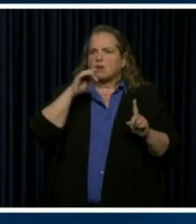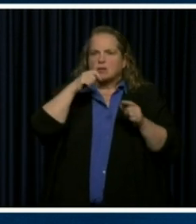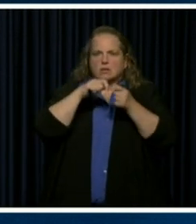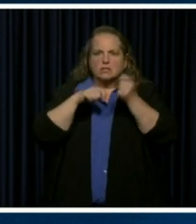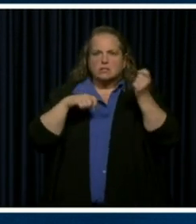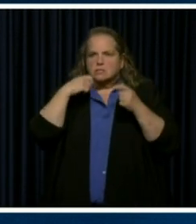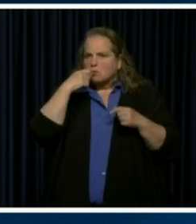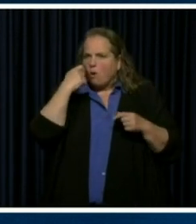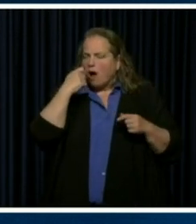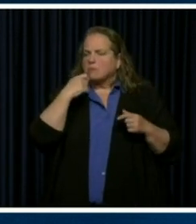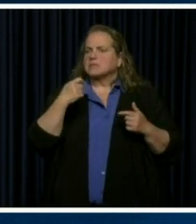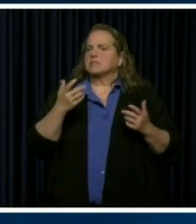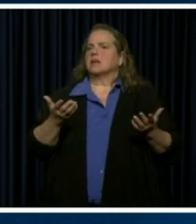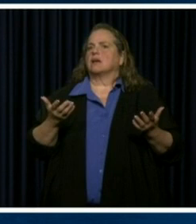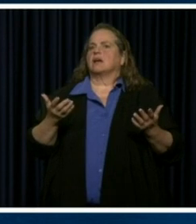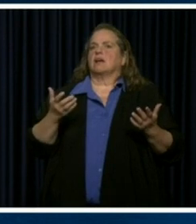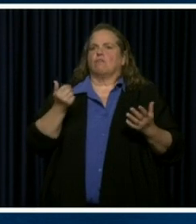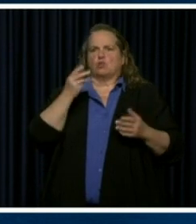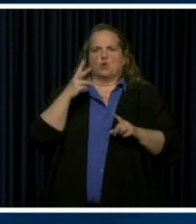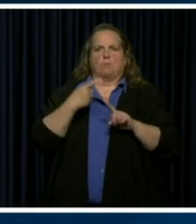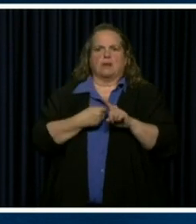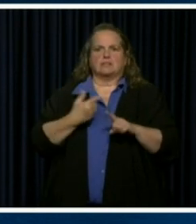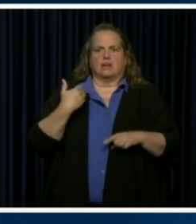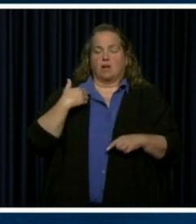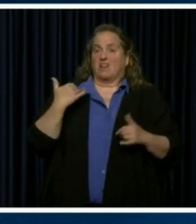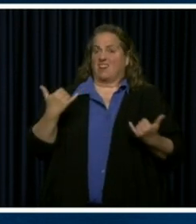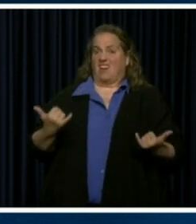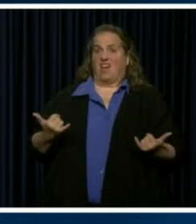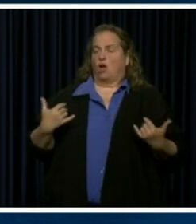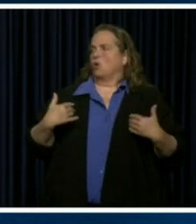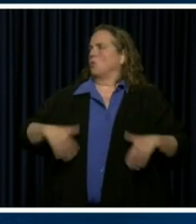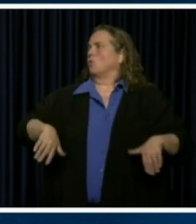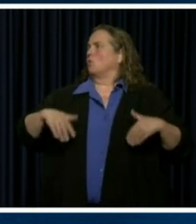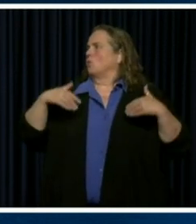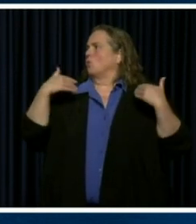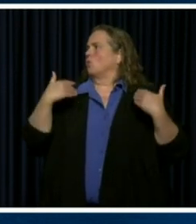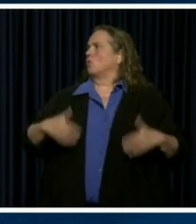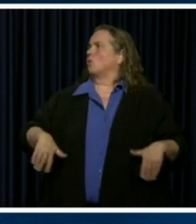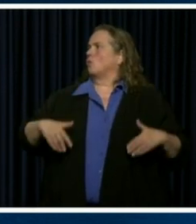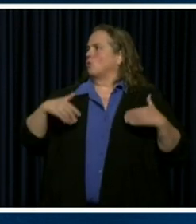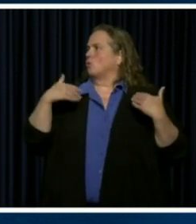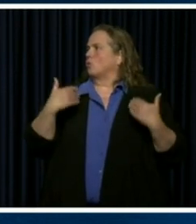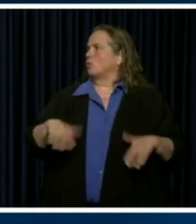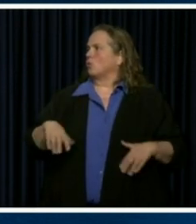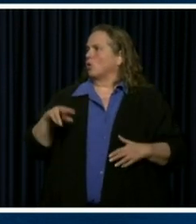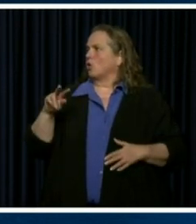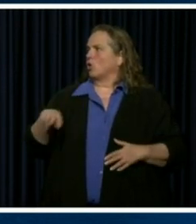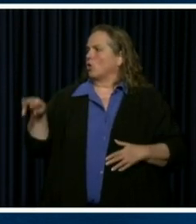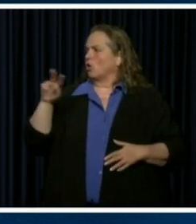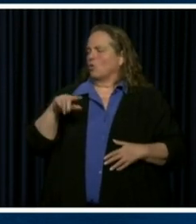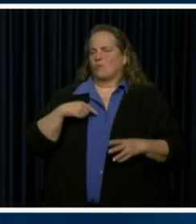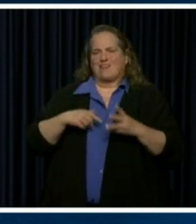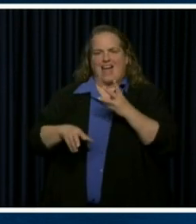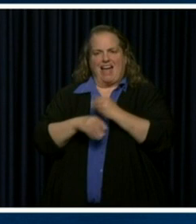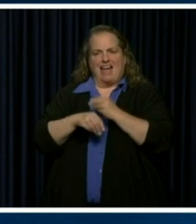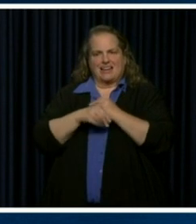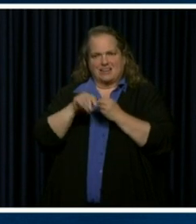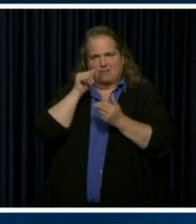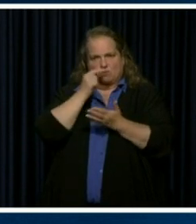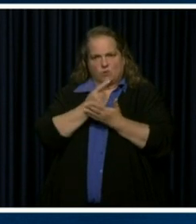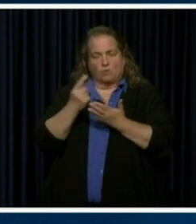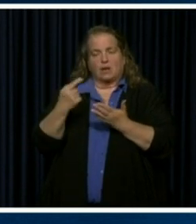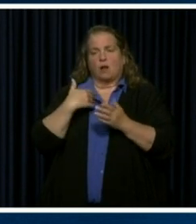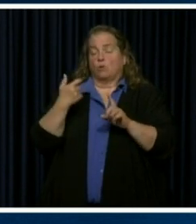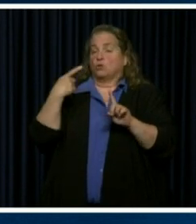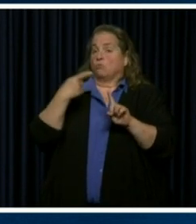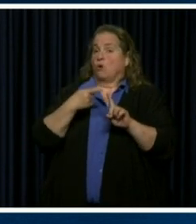swabs. Couple months ago, and look at where we are now. And we add some every week. I want to